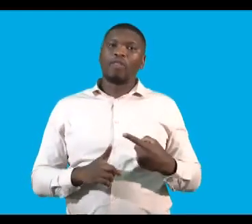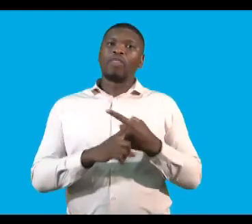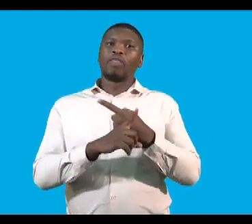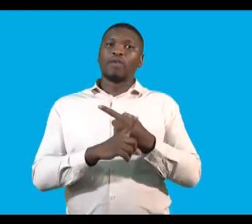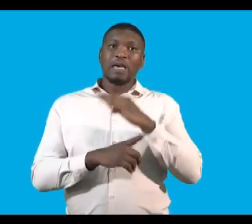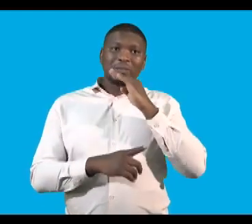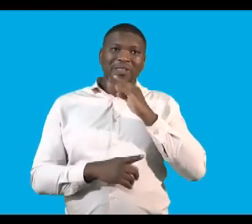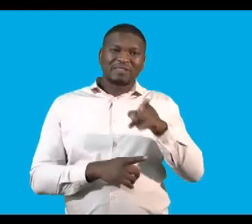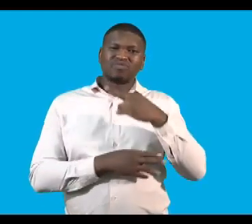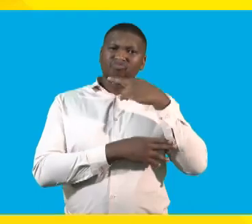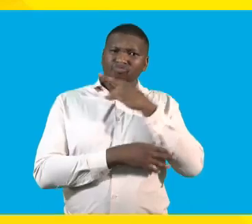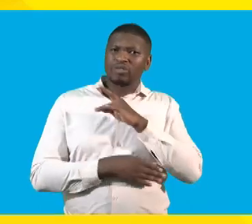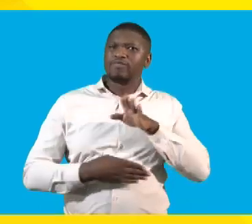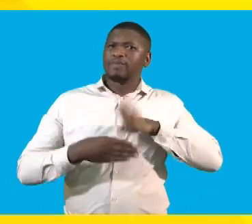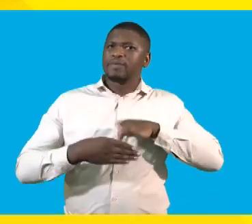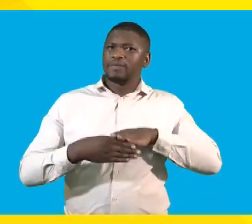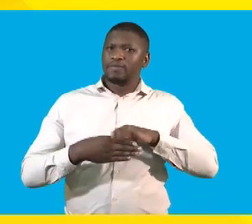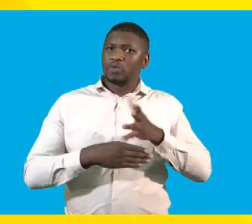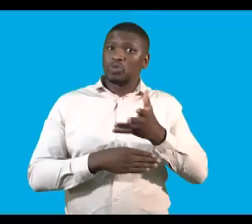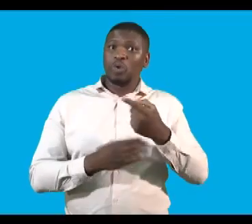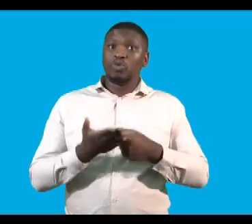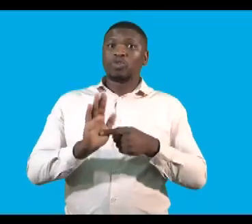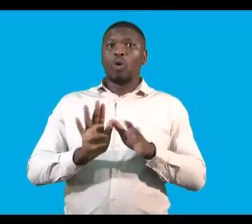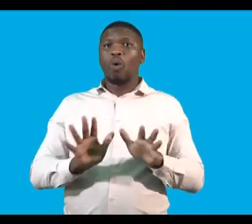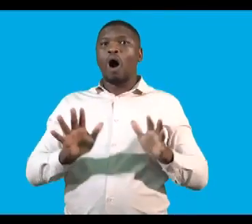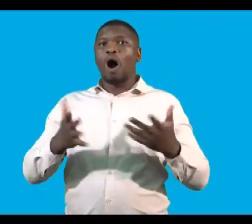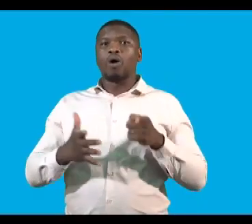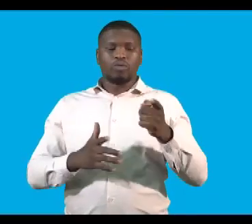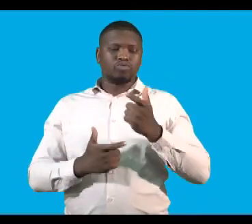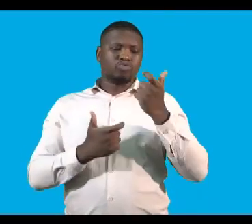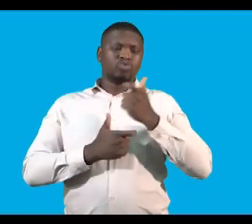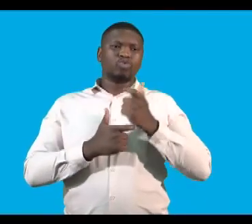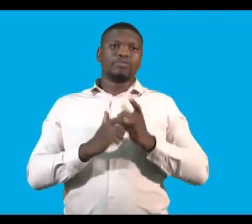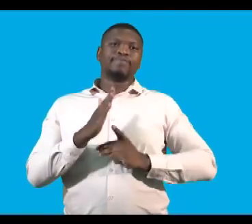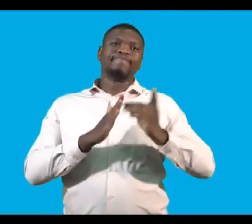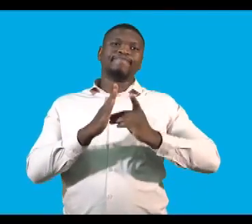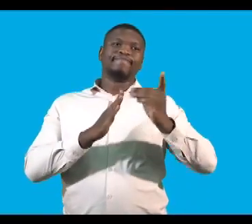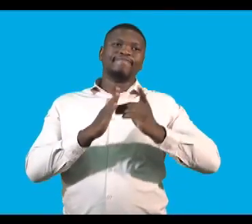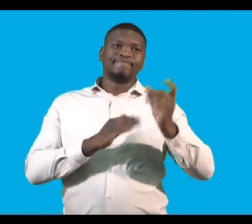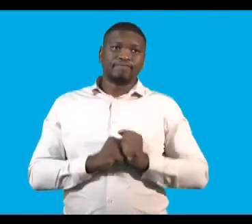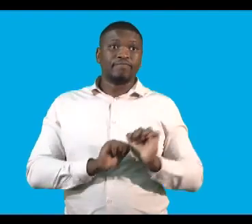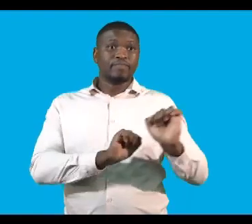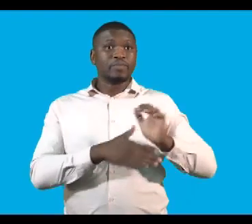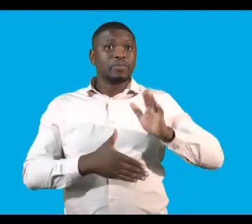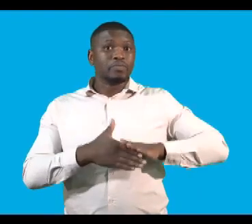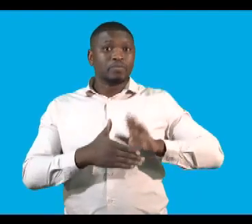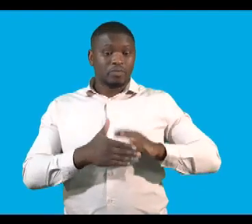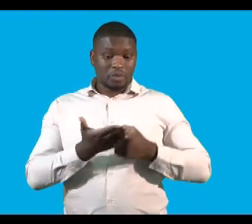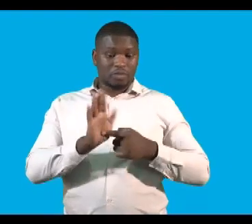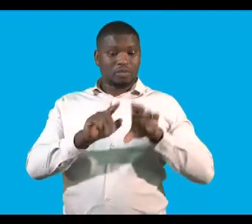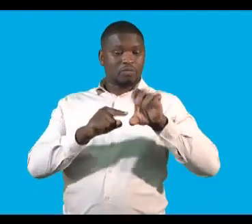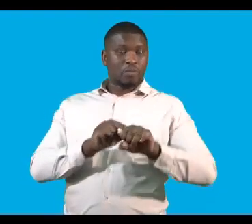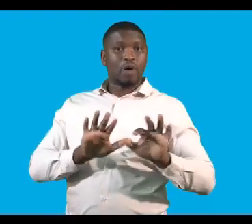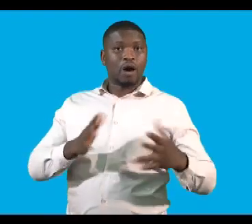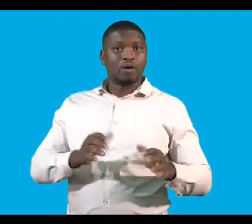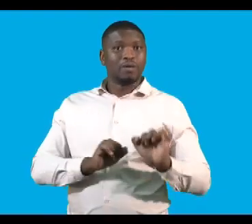where we get into how the humor is developed. His real reason for his dramatic argument becomes apparent. He